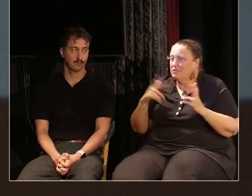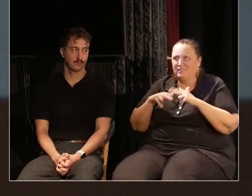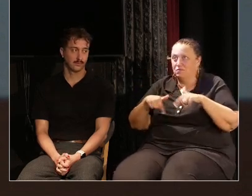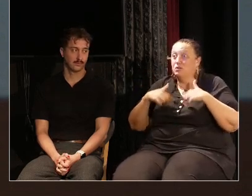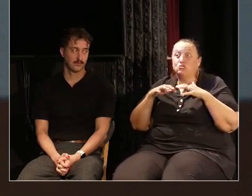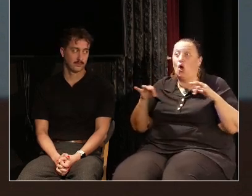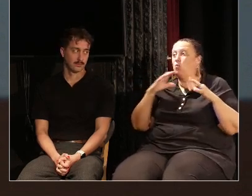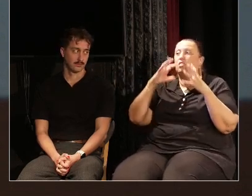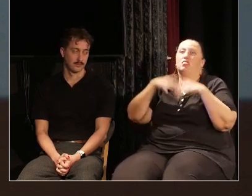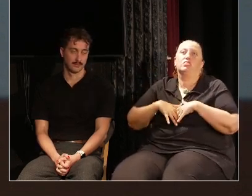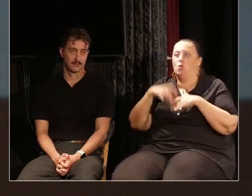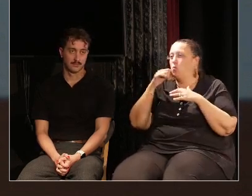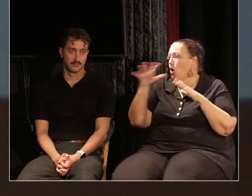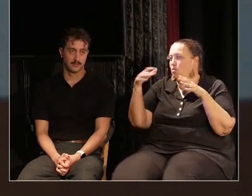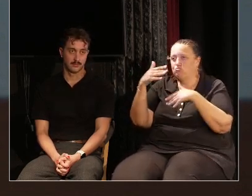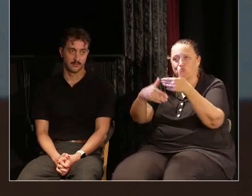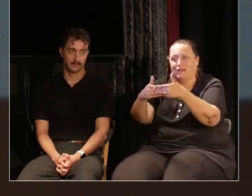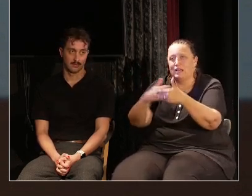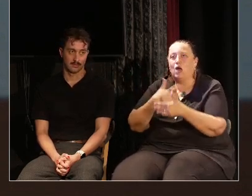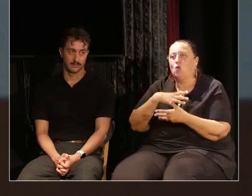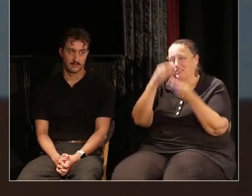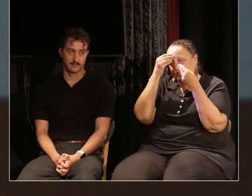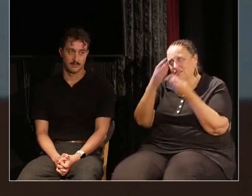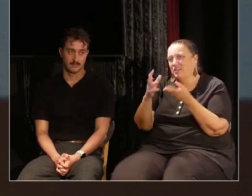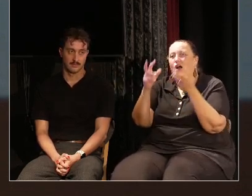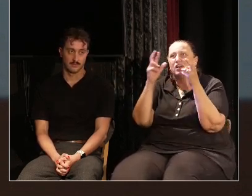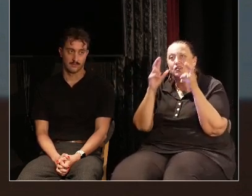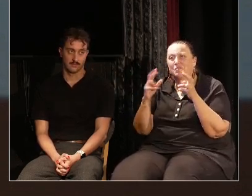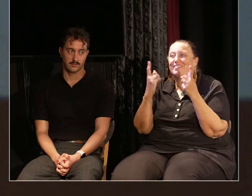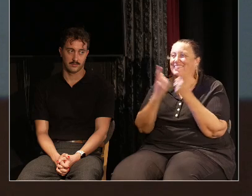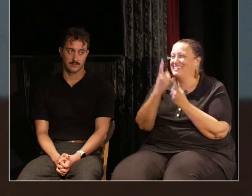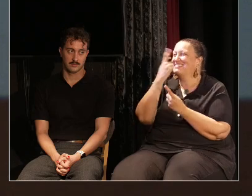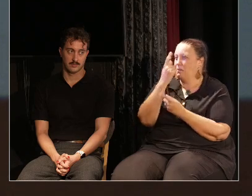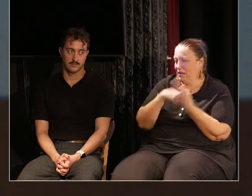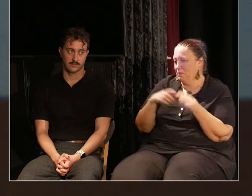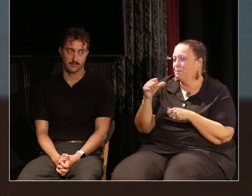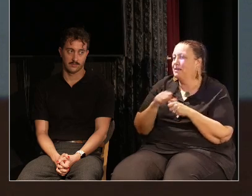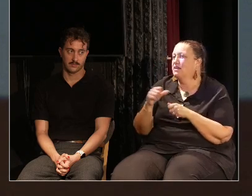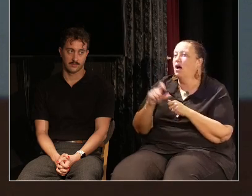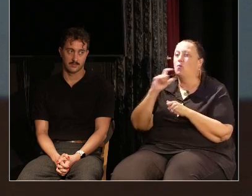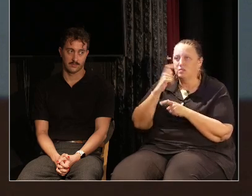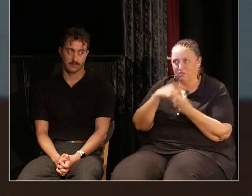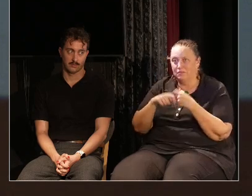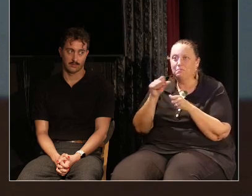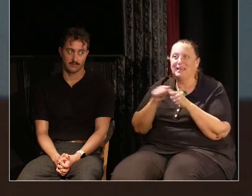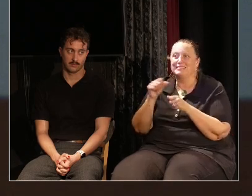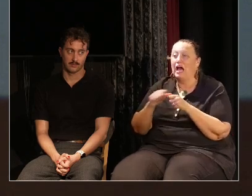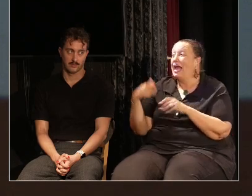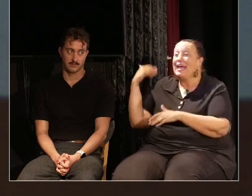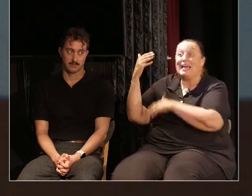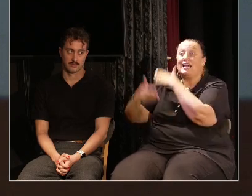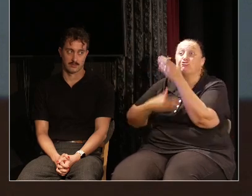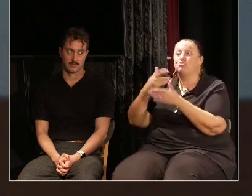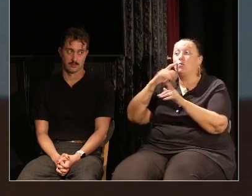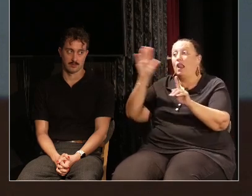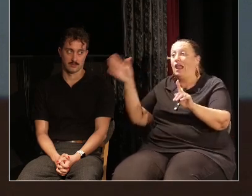we are not going to have any progress. So I want to leave you with a bit of message of hope that things can get better and they will get better. The arc of history bends towards justice, and it's